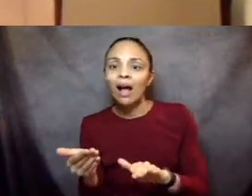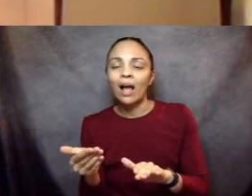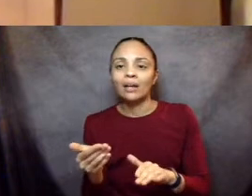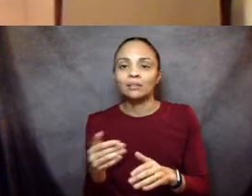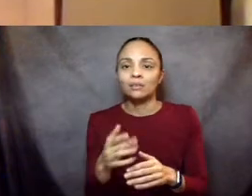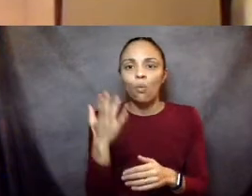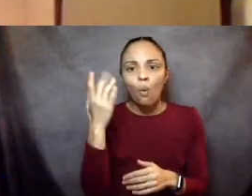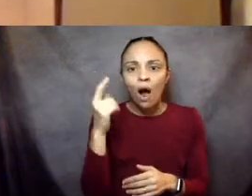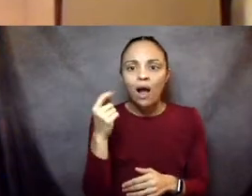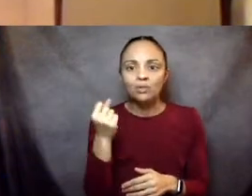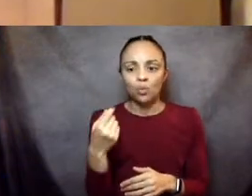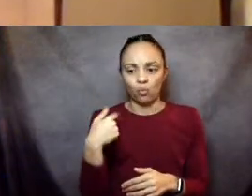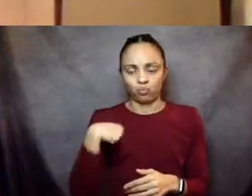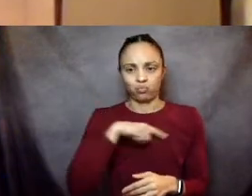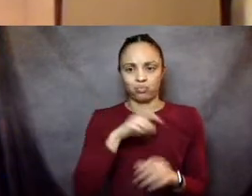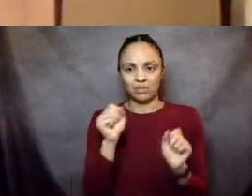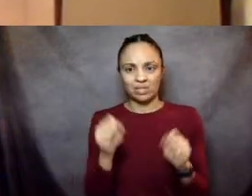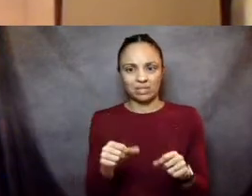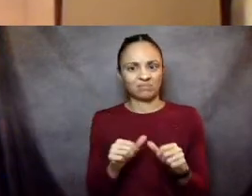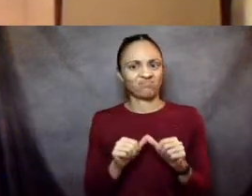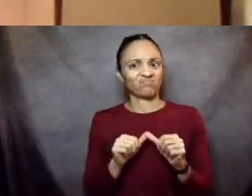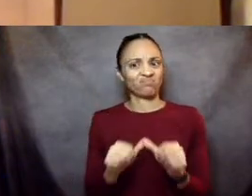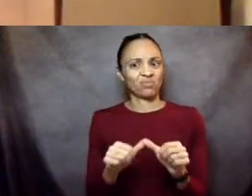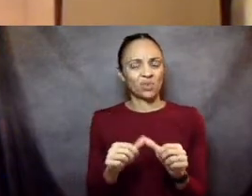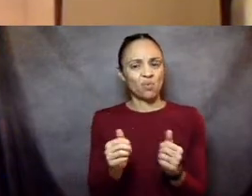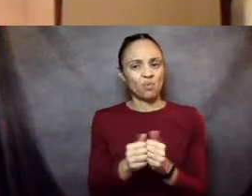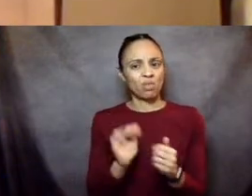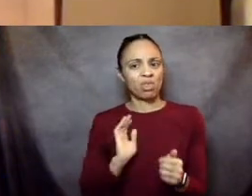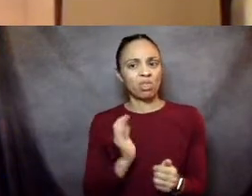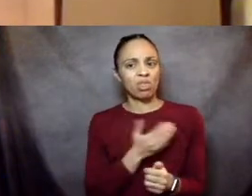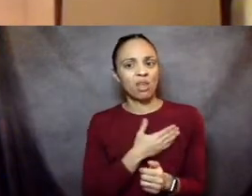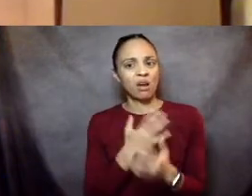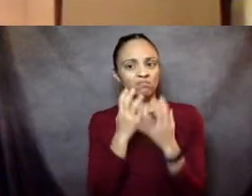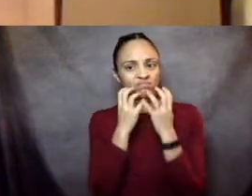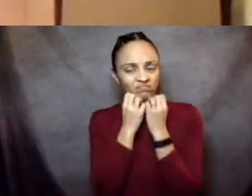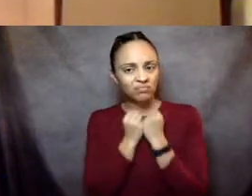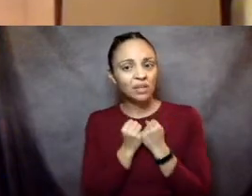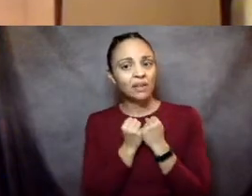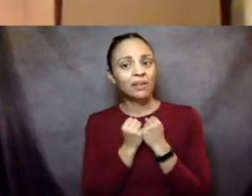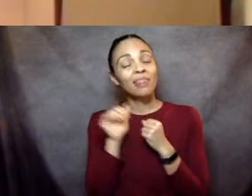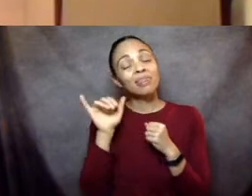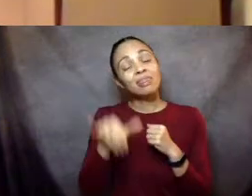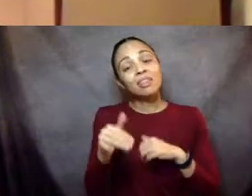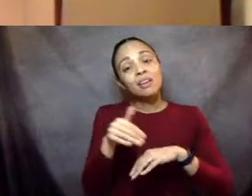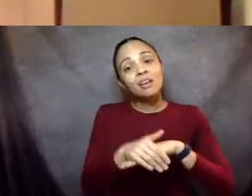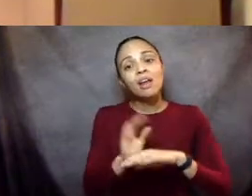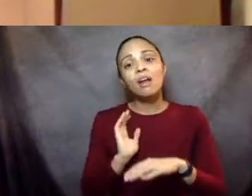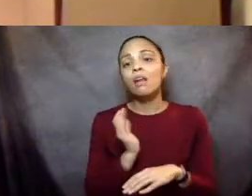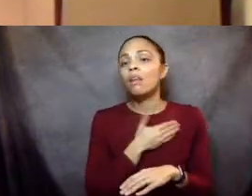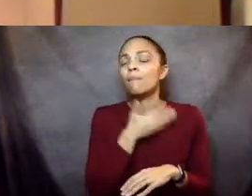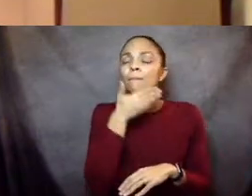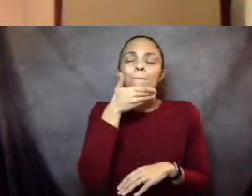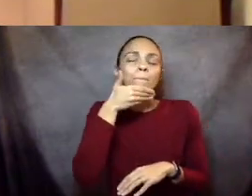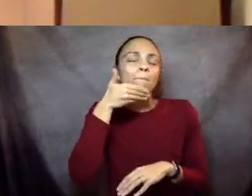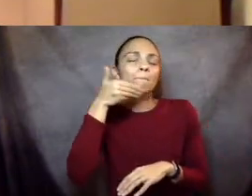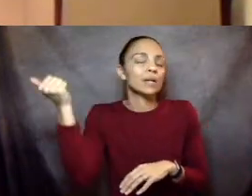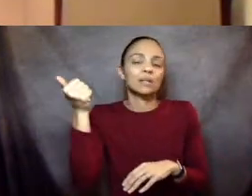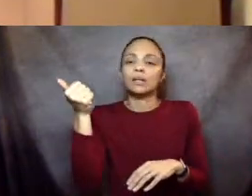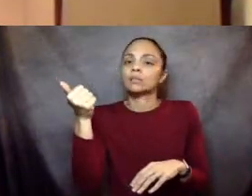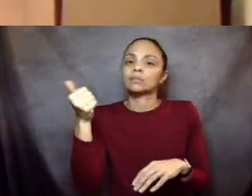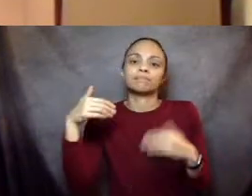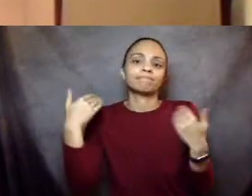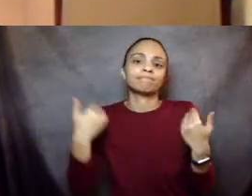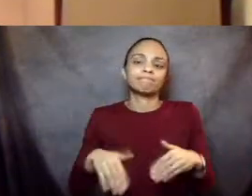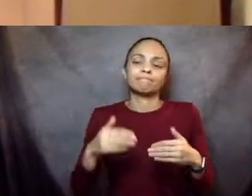do that. It was the best performance we ever, ever did. It was so full of